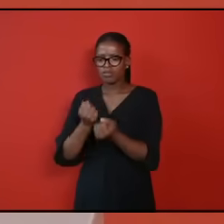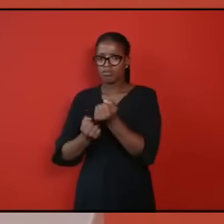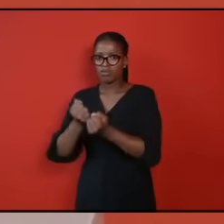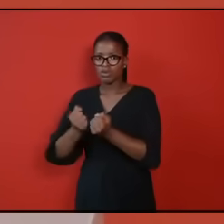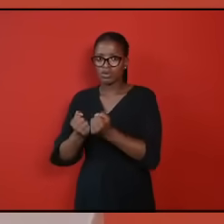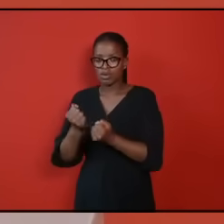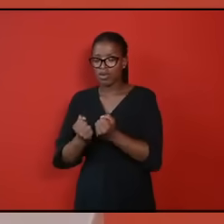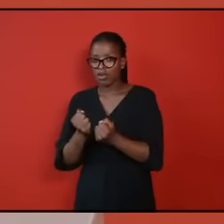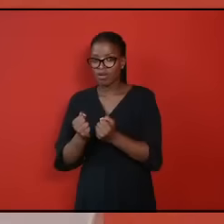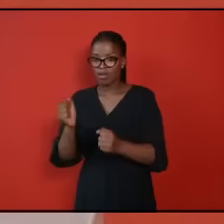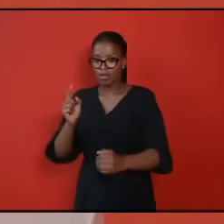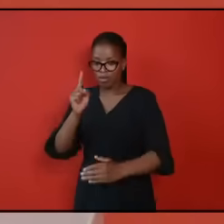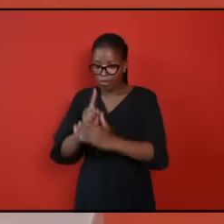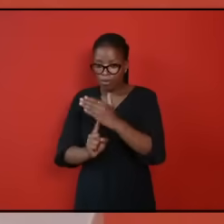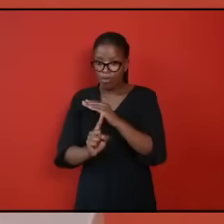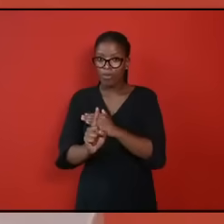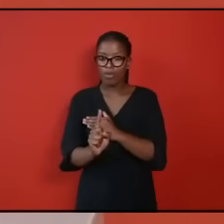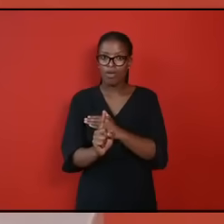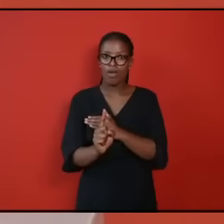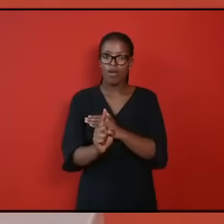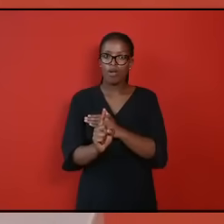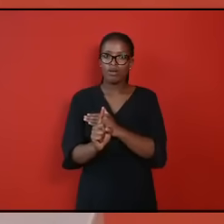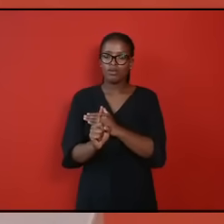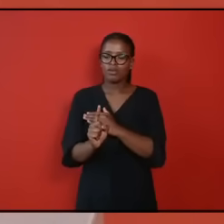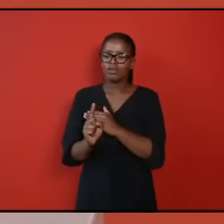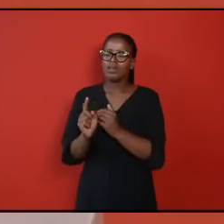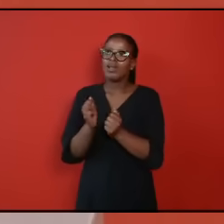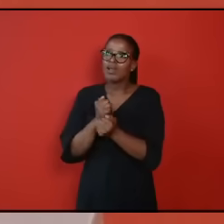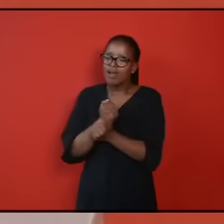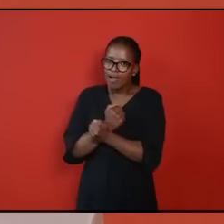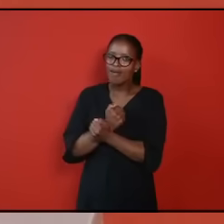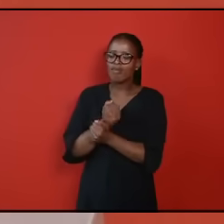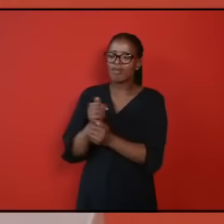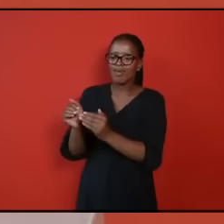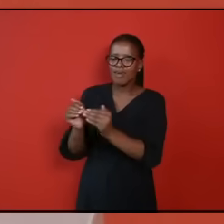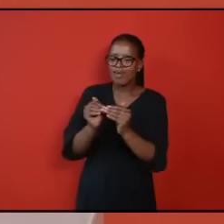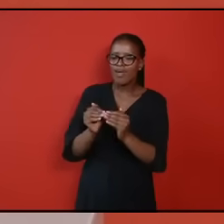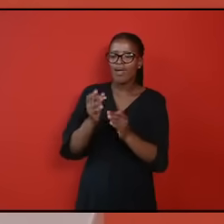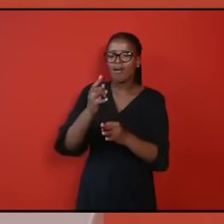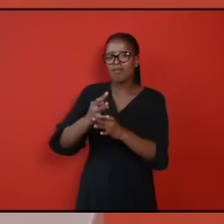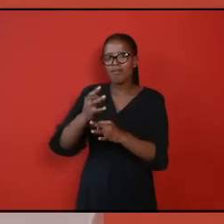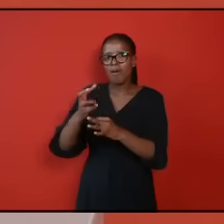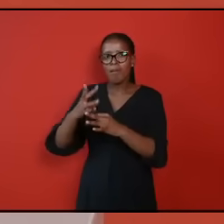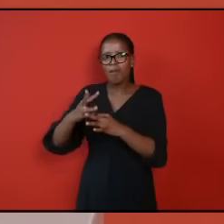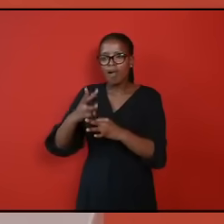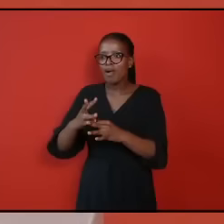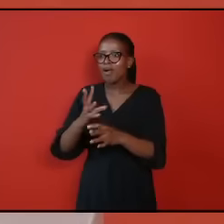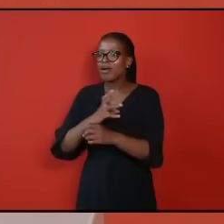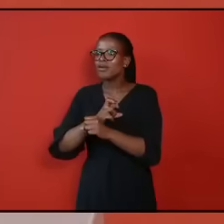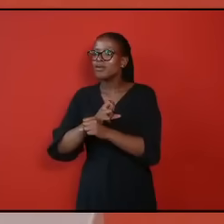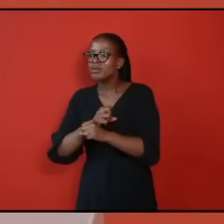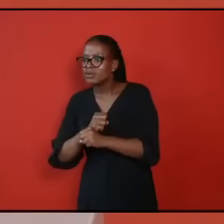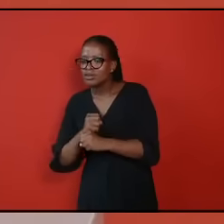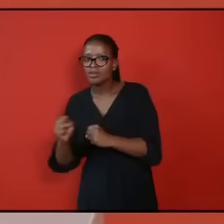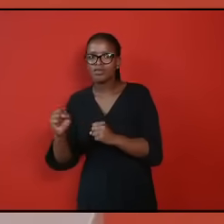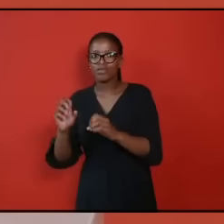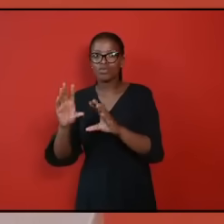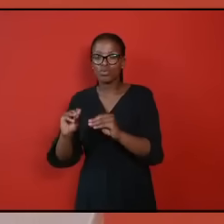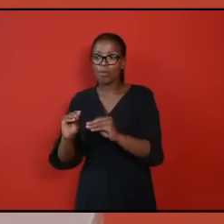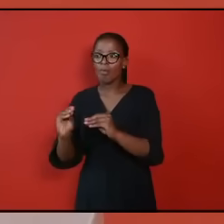car, a loving, caring mother never stops at the door. She goes all the